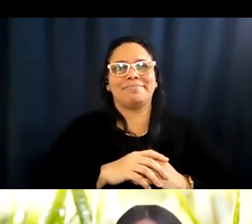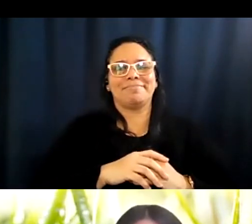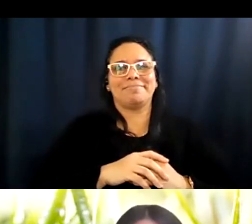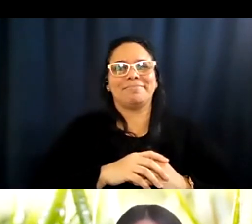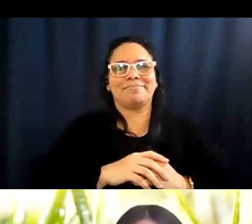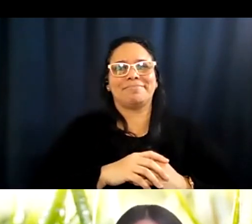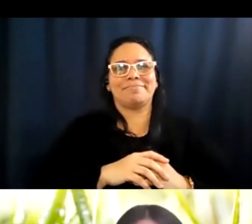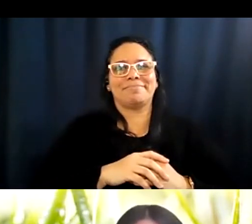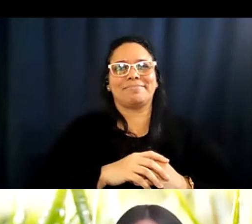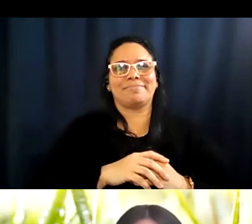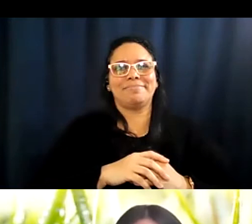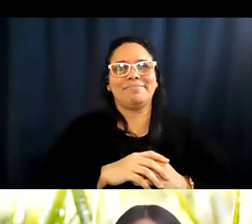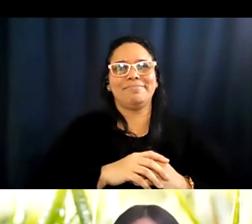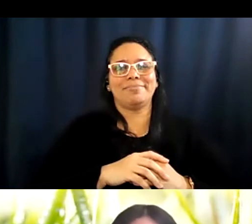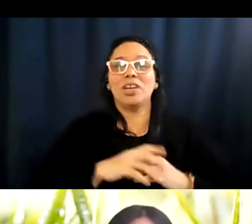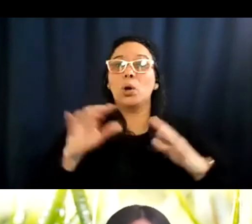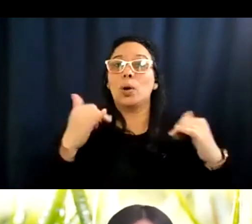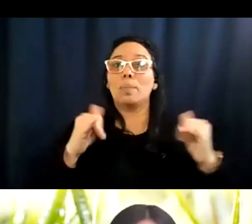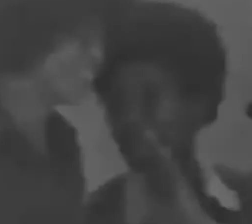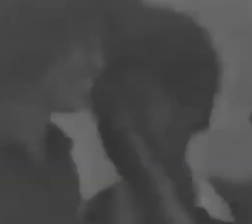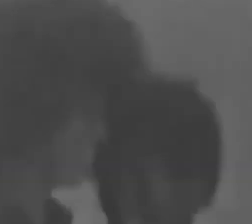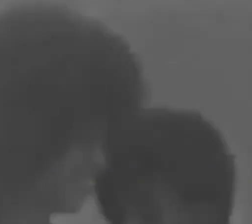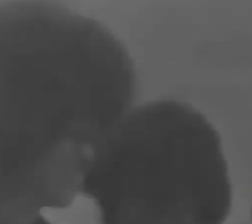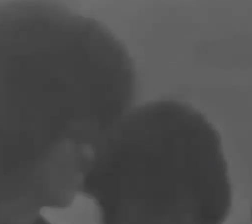We'll go ahead and play the video now, please.